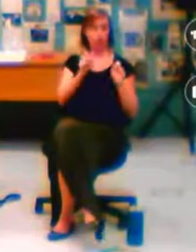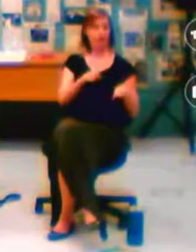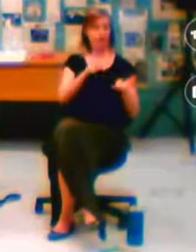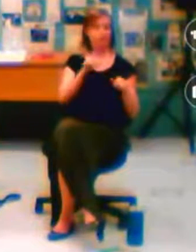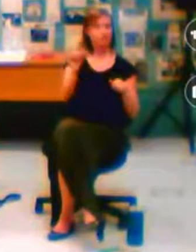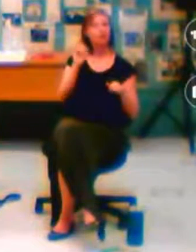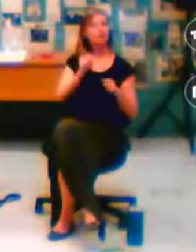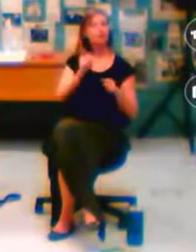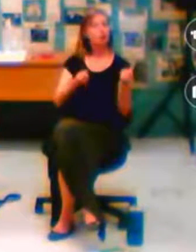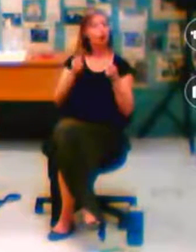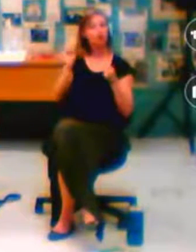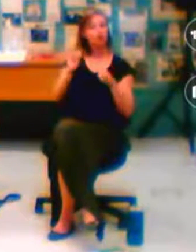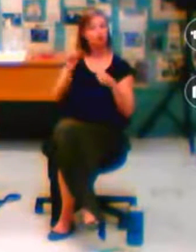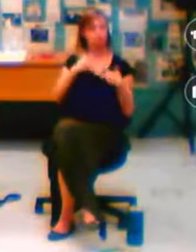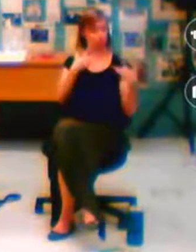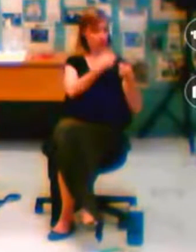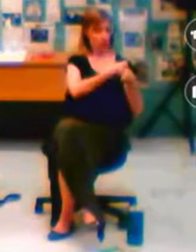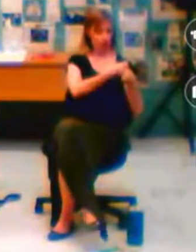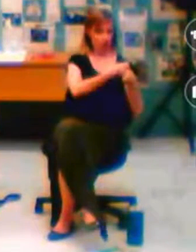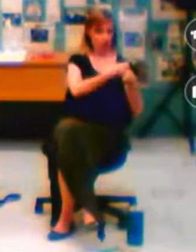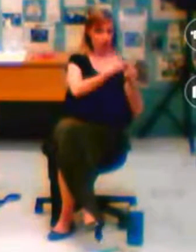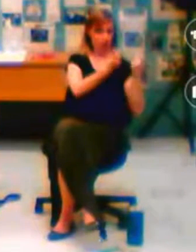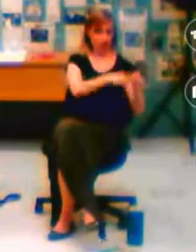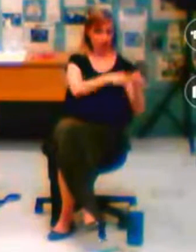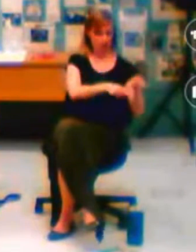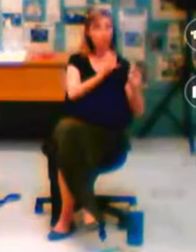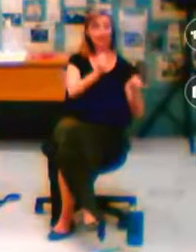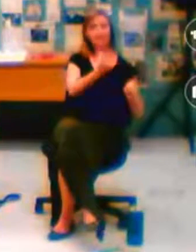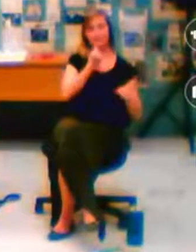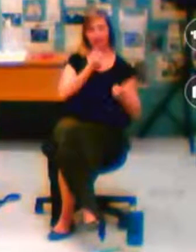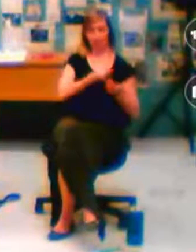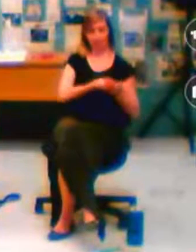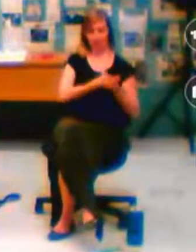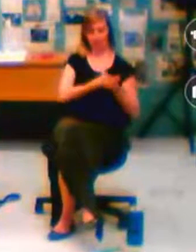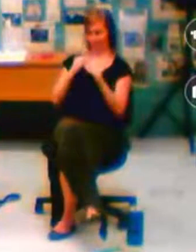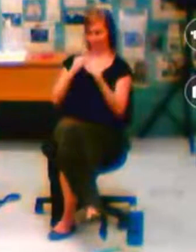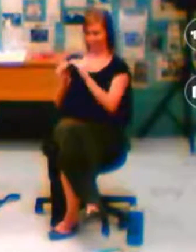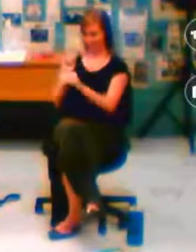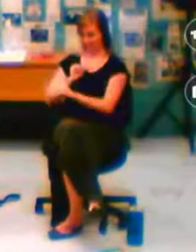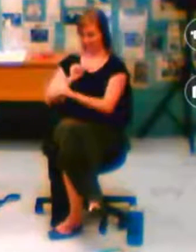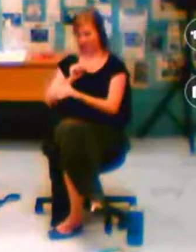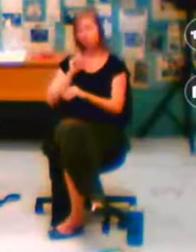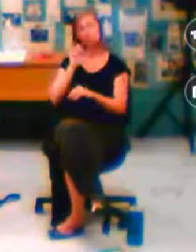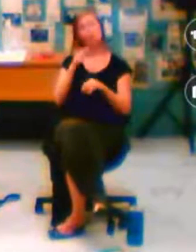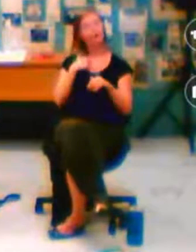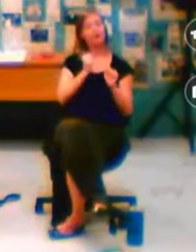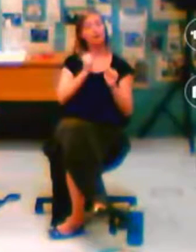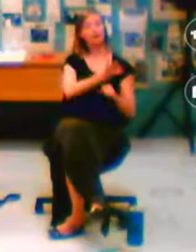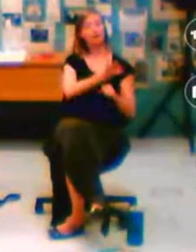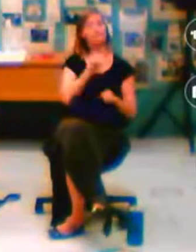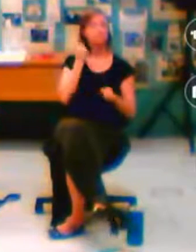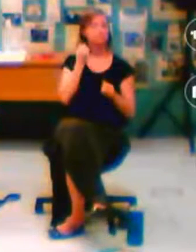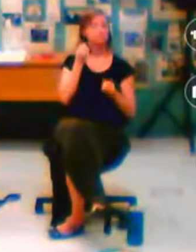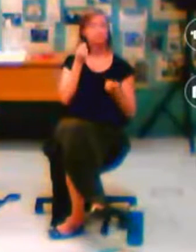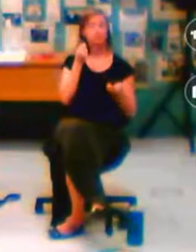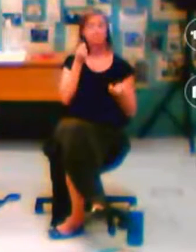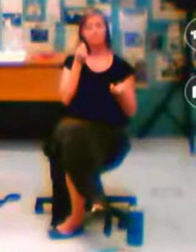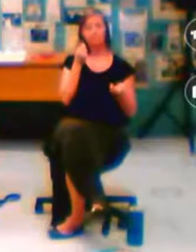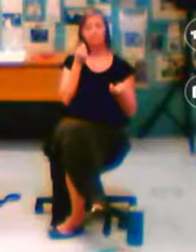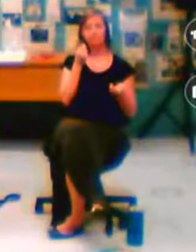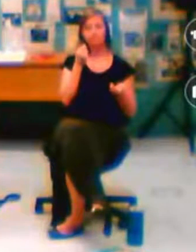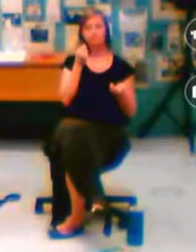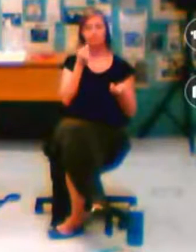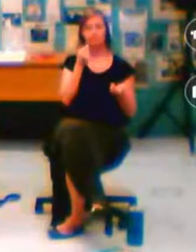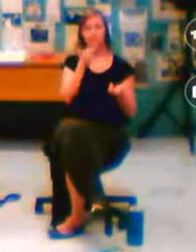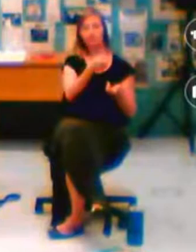care. What if we could expand that to the entire system? That, you know, you have a choice. You either get a certain amount of money and you